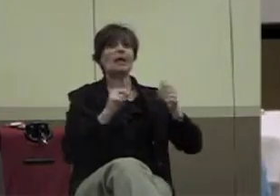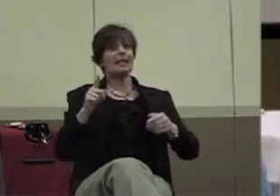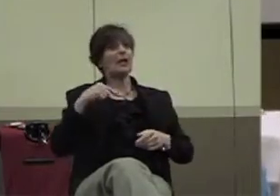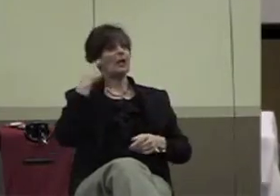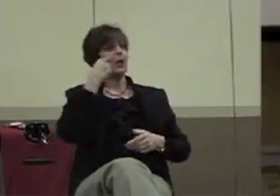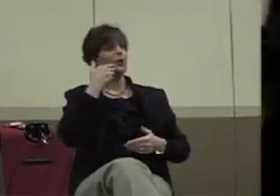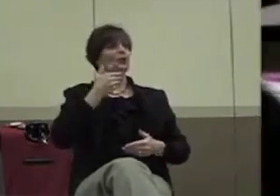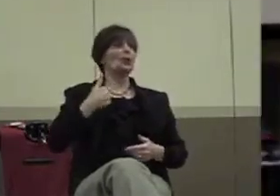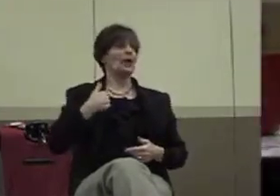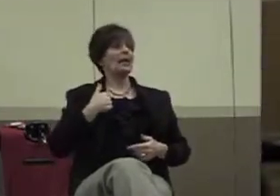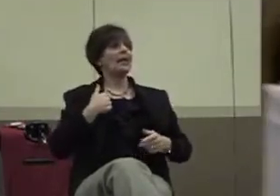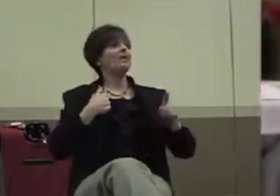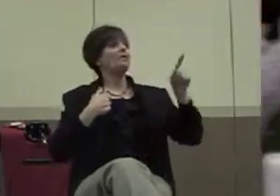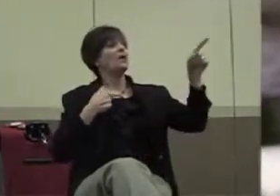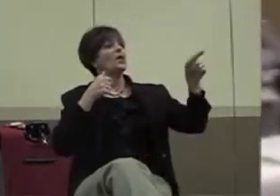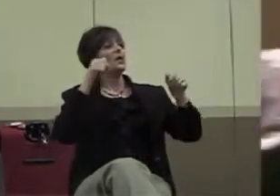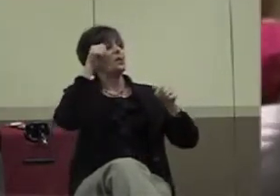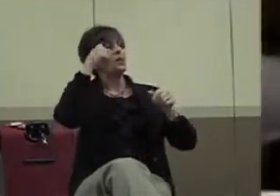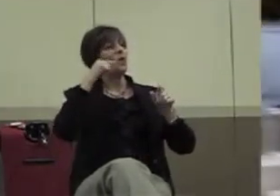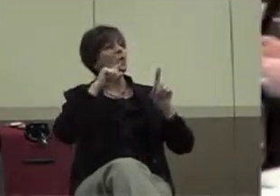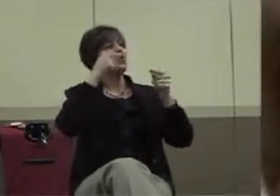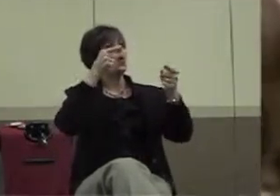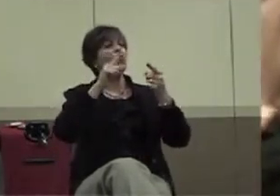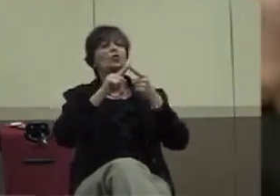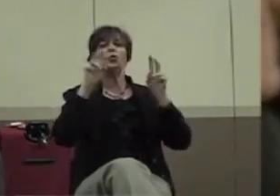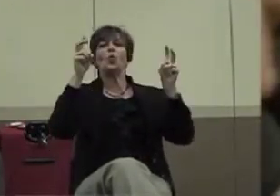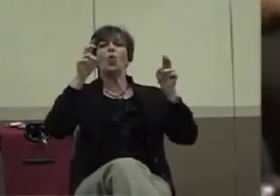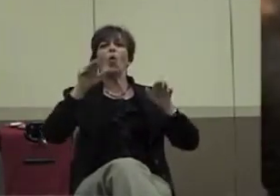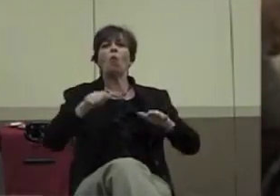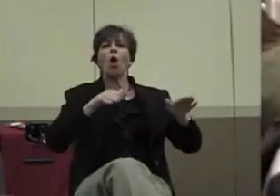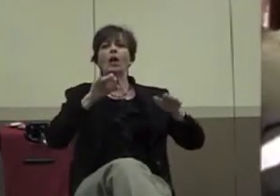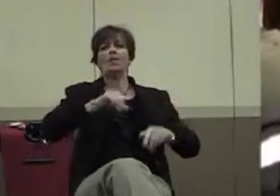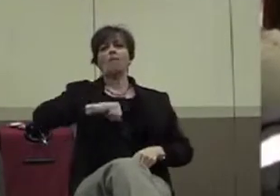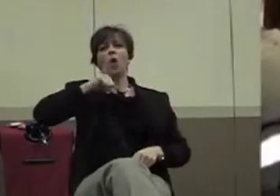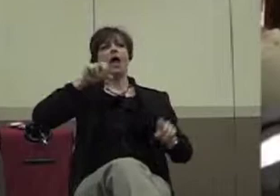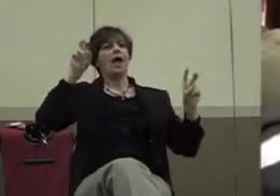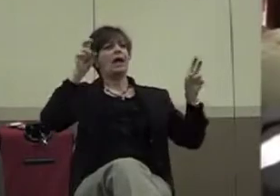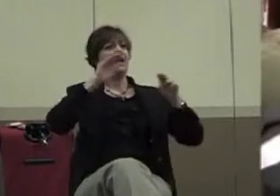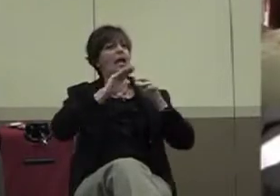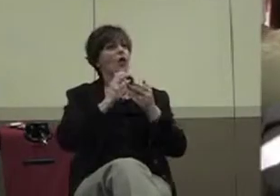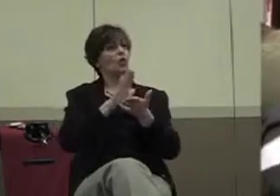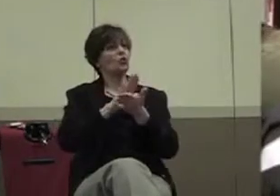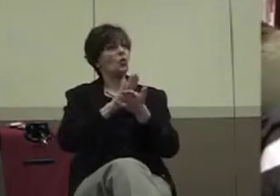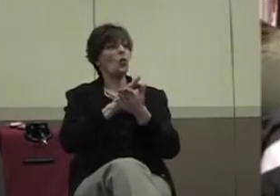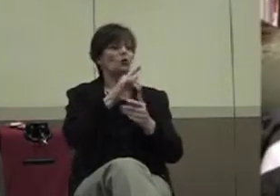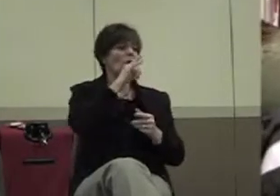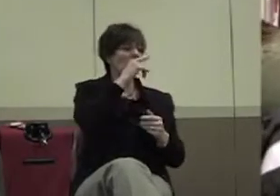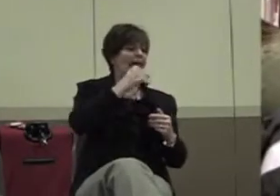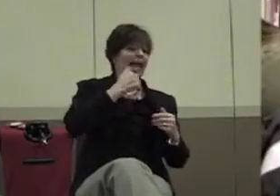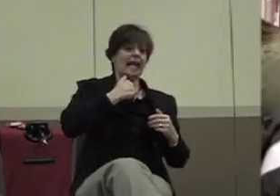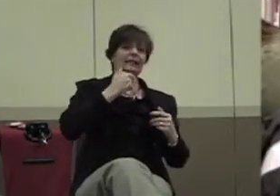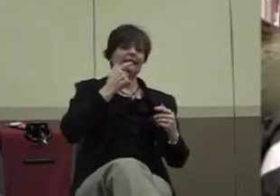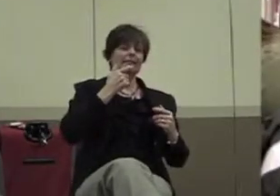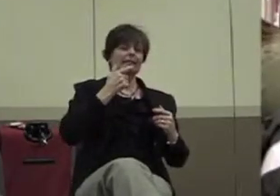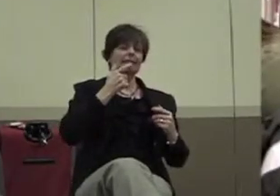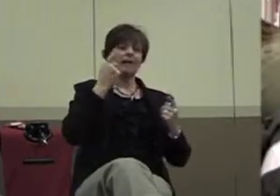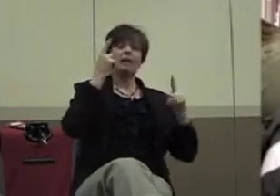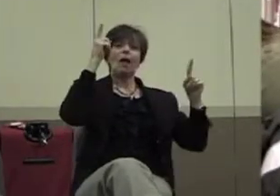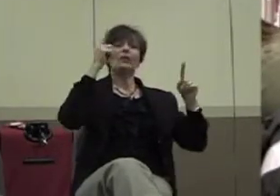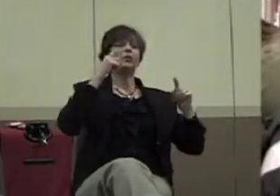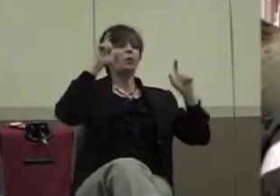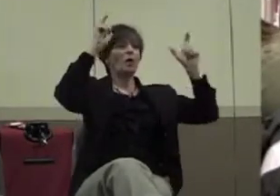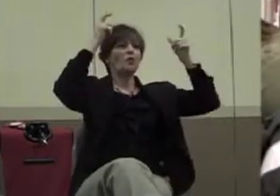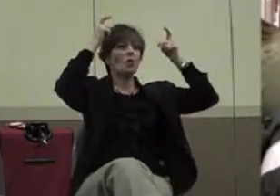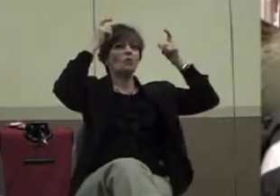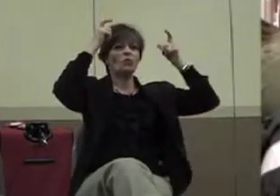me, we go on the Walk of Pride at our school, so when kids have a good accomplishment, we put this little crown on them. I teach elementary, so they put on